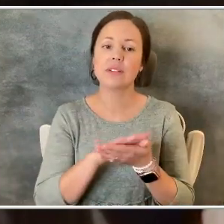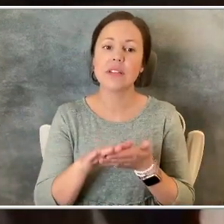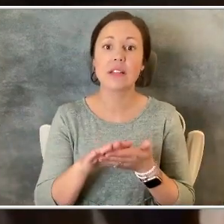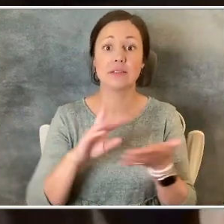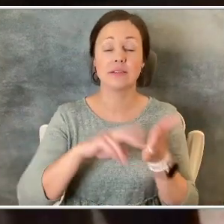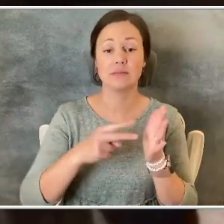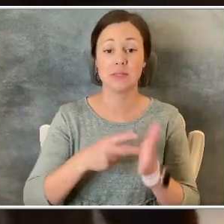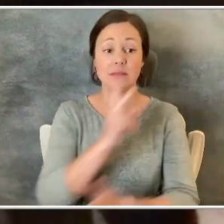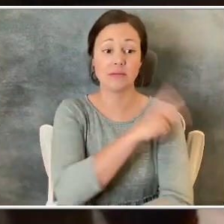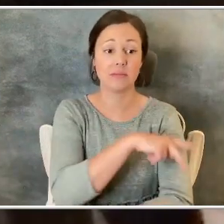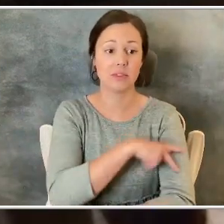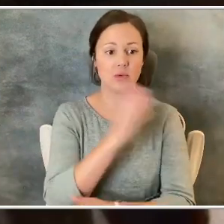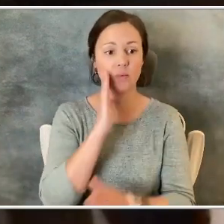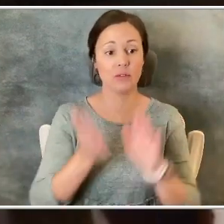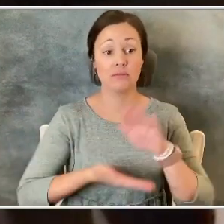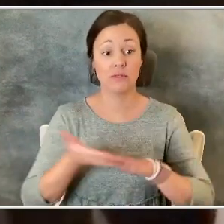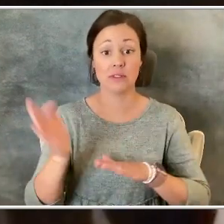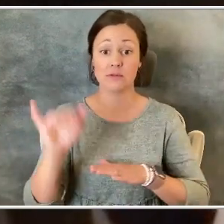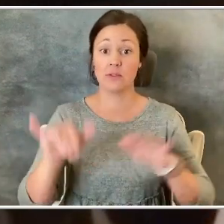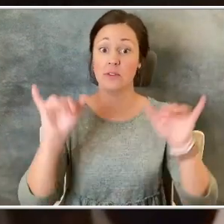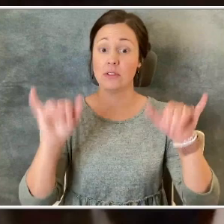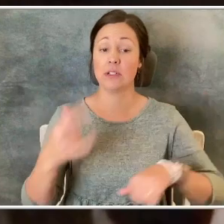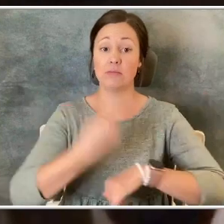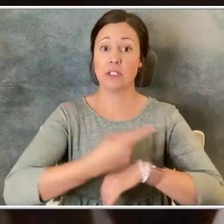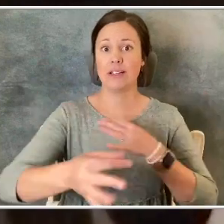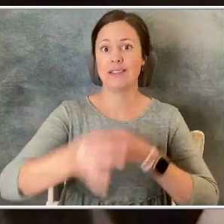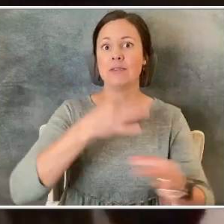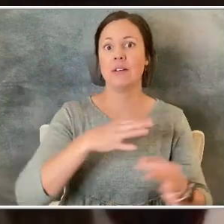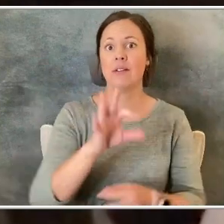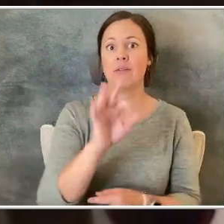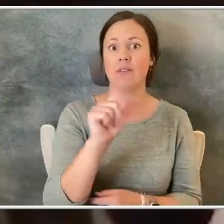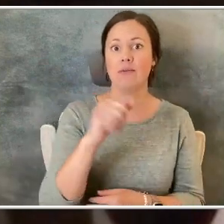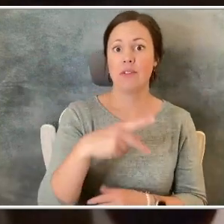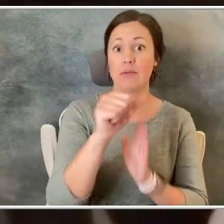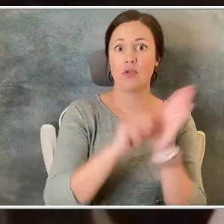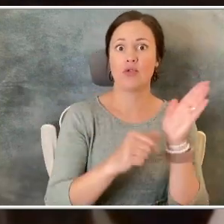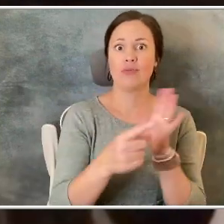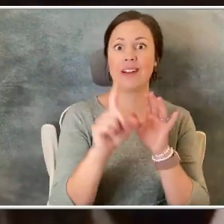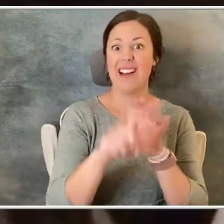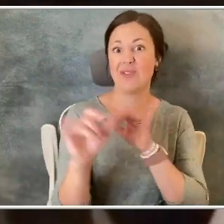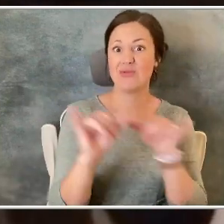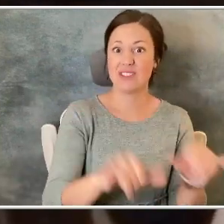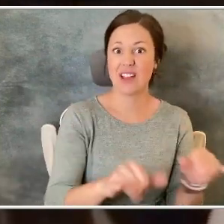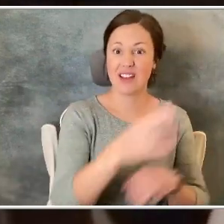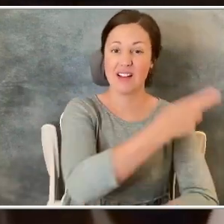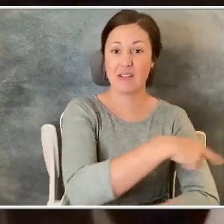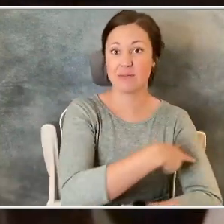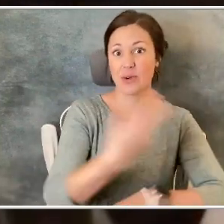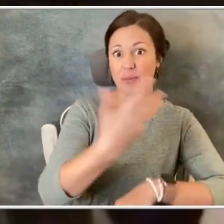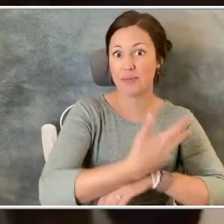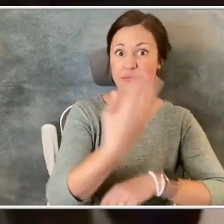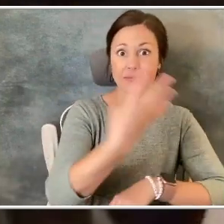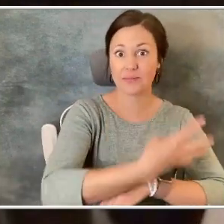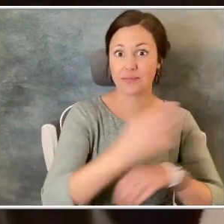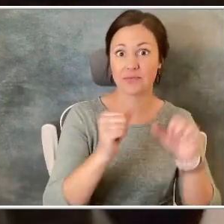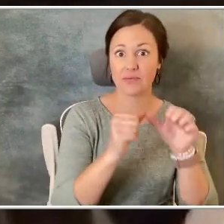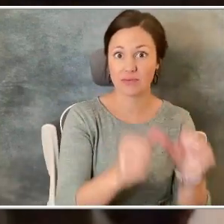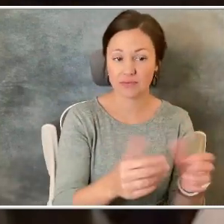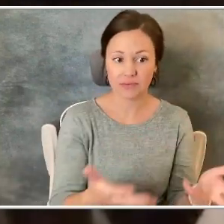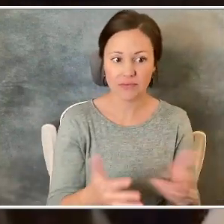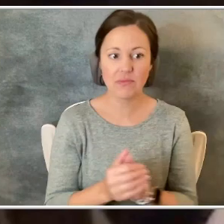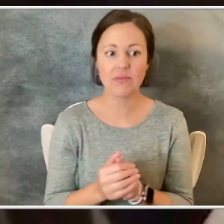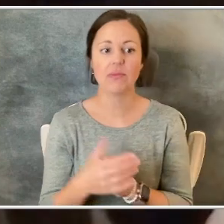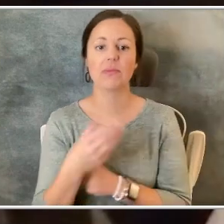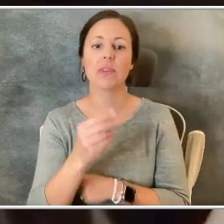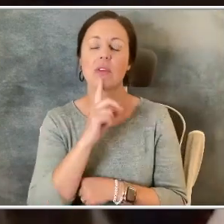the same day as opposed to when she had the flap surgery. She was in the hospital for 3 or 4 days. And there's